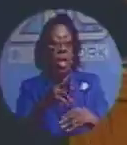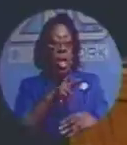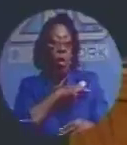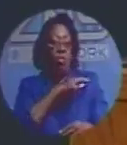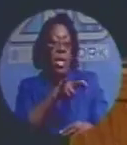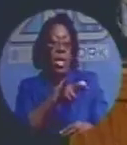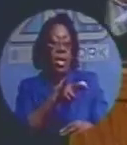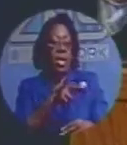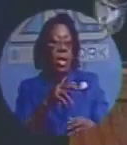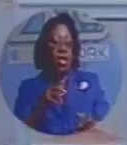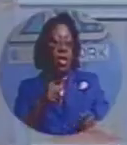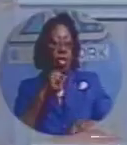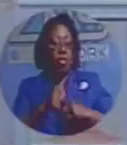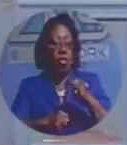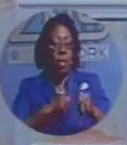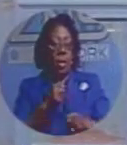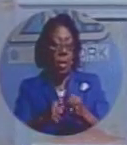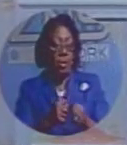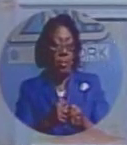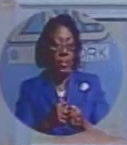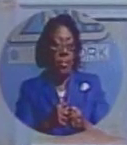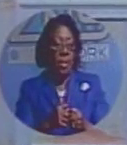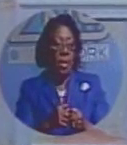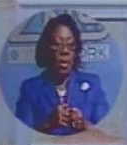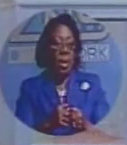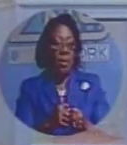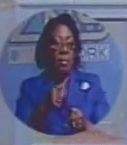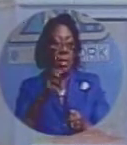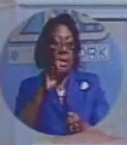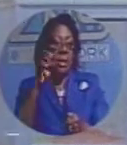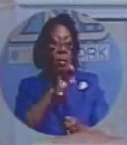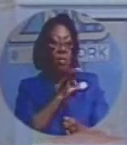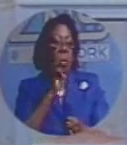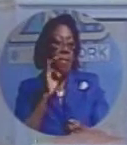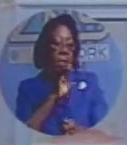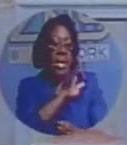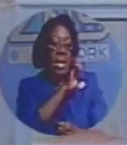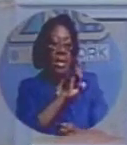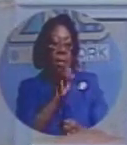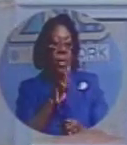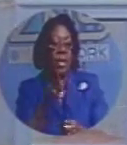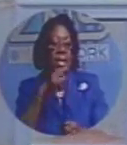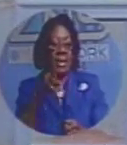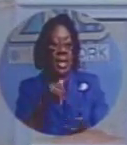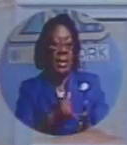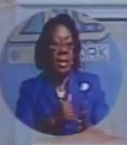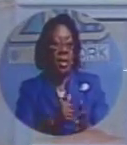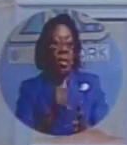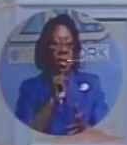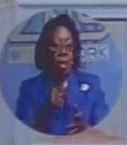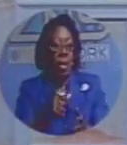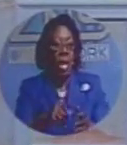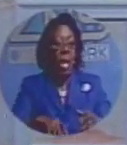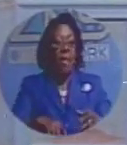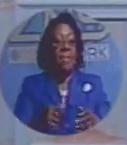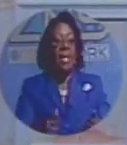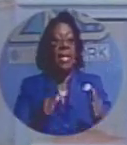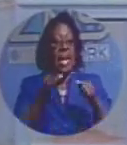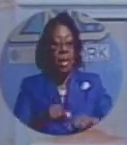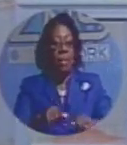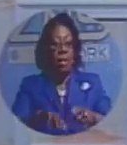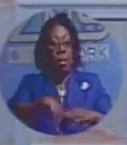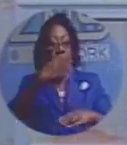Neil Ellis, whether he says it or not, has been able to go outside of